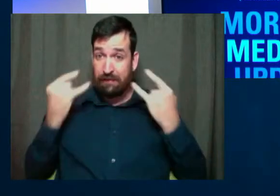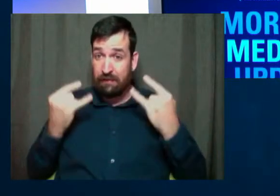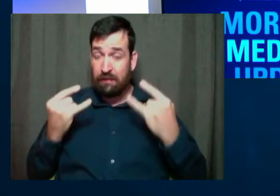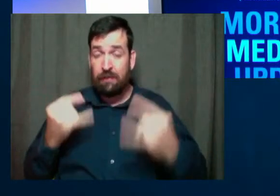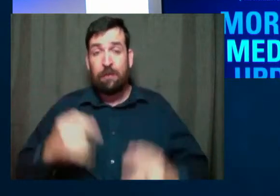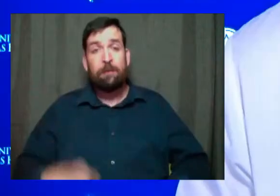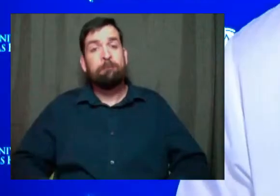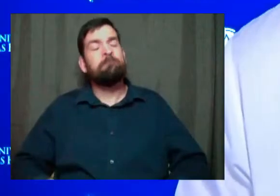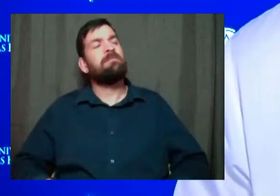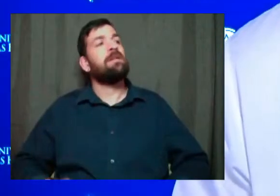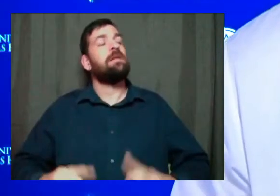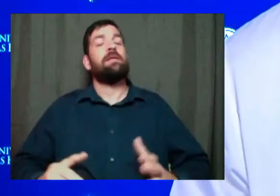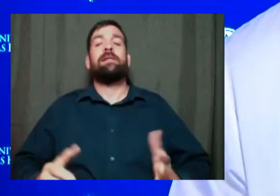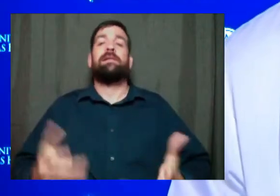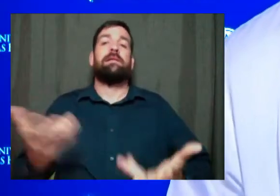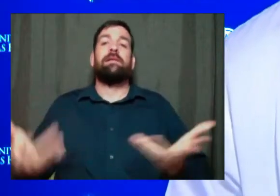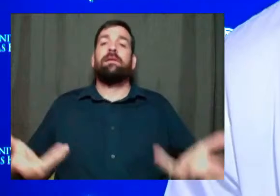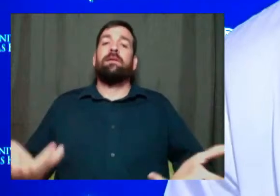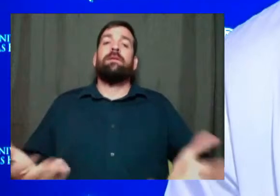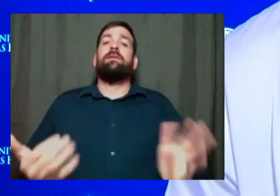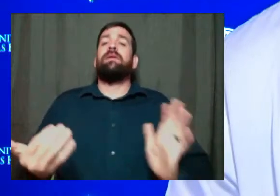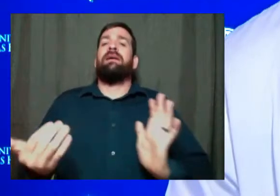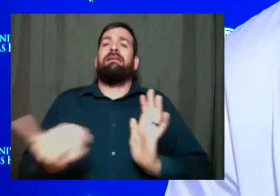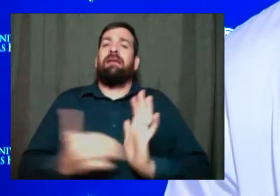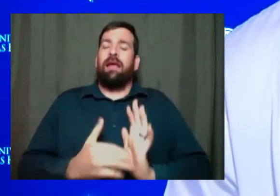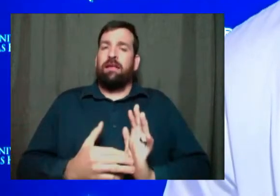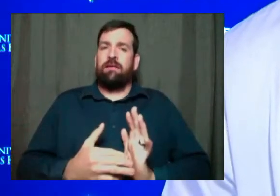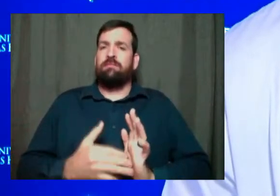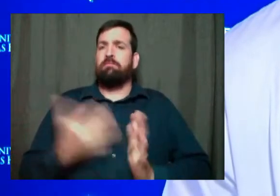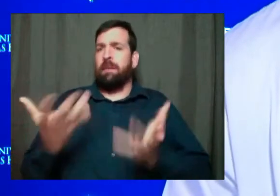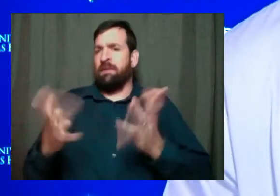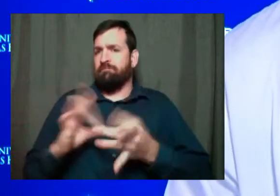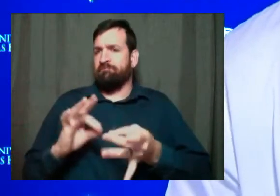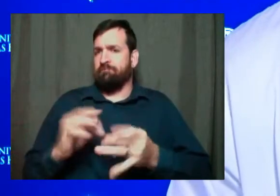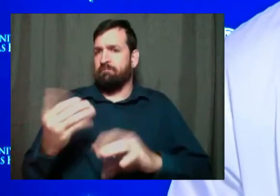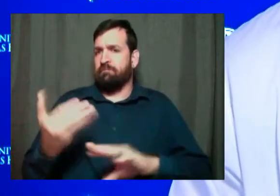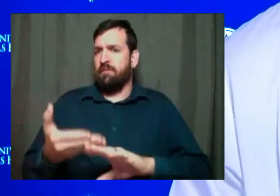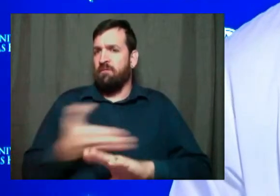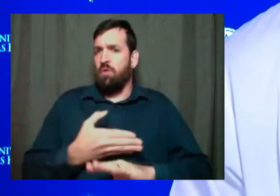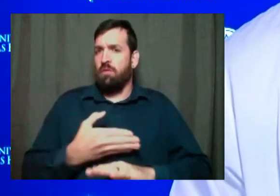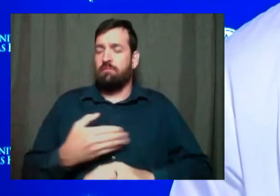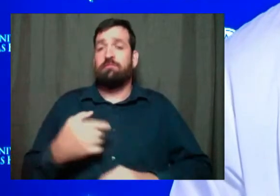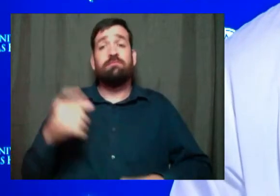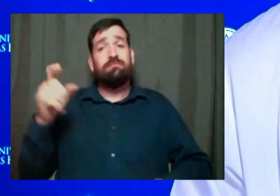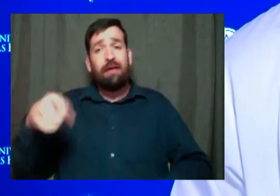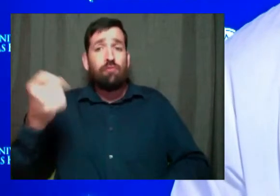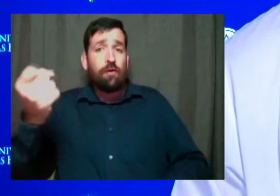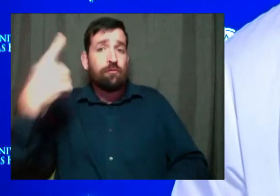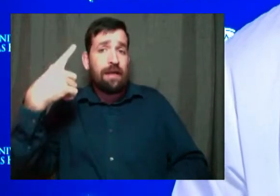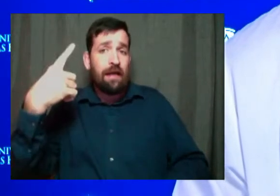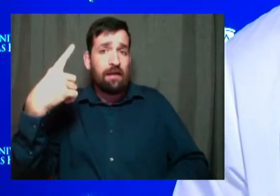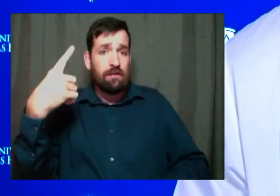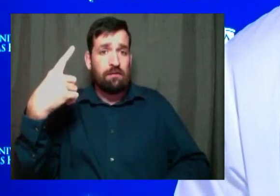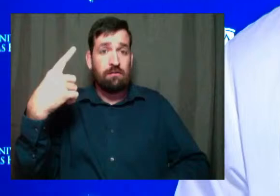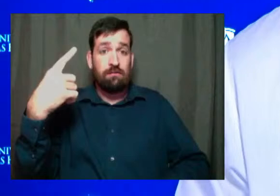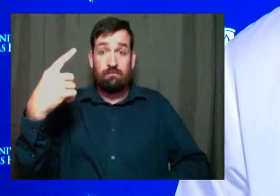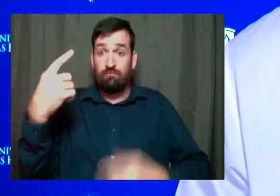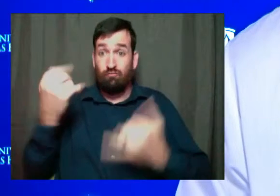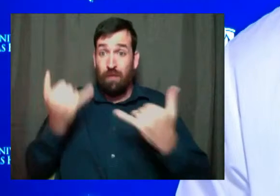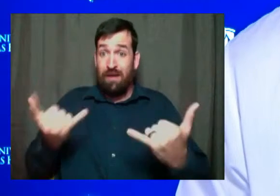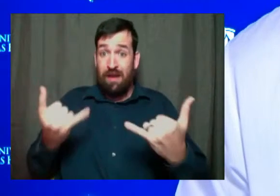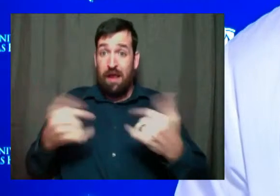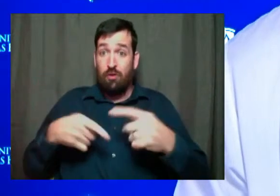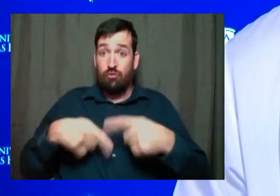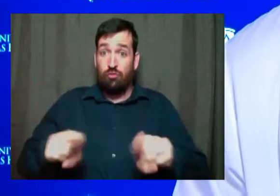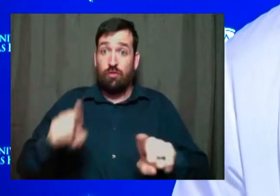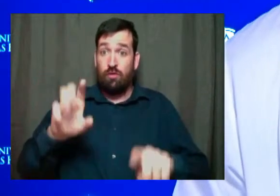again, and I was going to put this, I think I might have said it before, if not I was going to. We have to understand that in the face of Omicron right now, we are also dealing